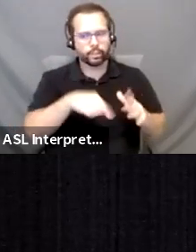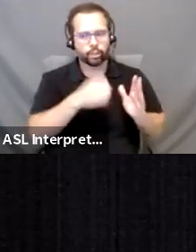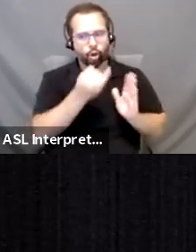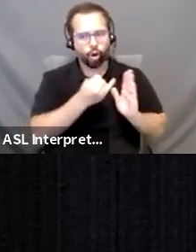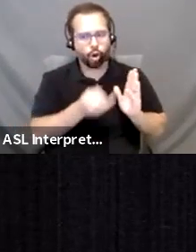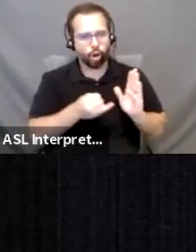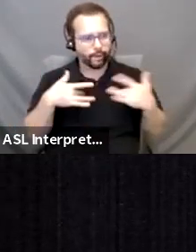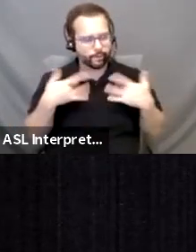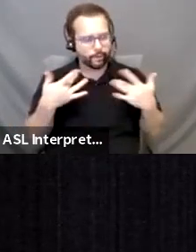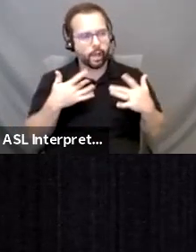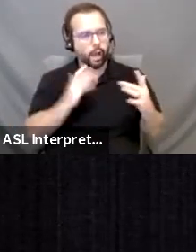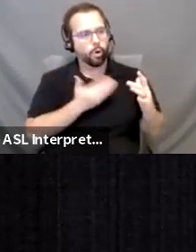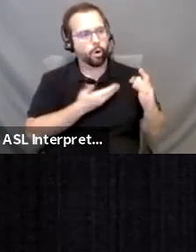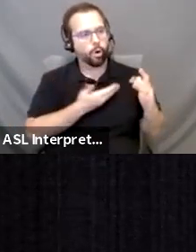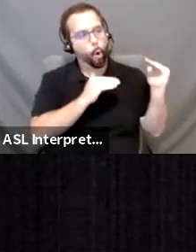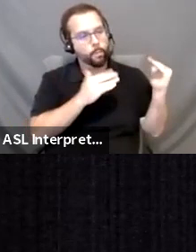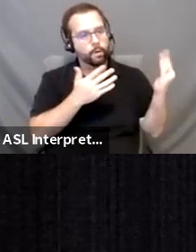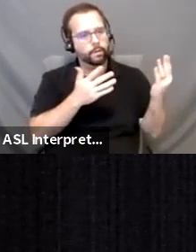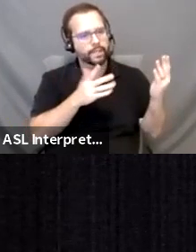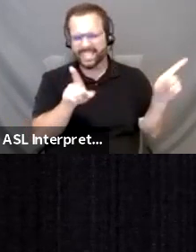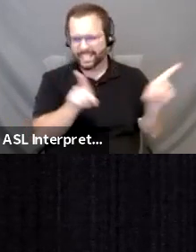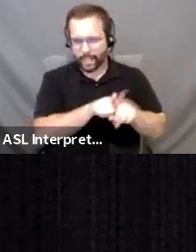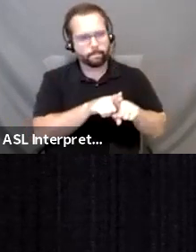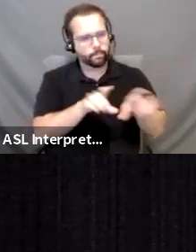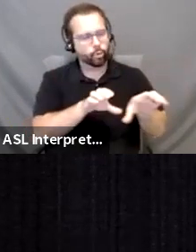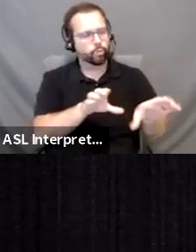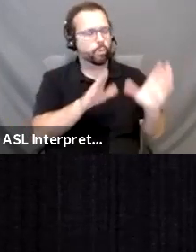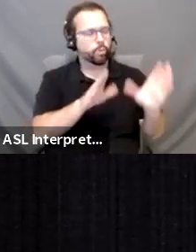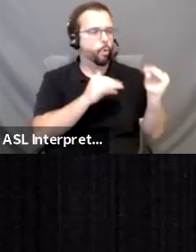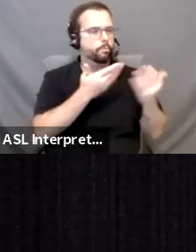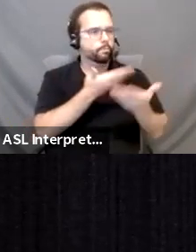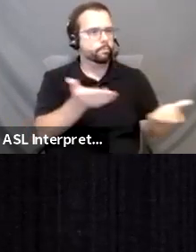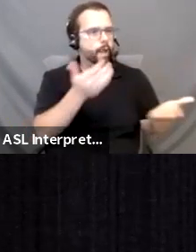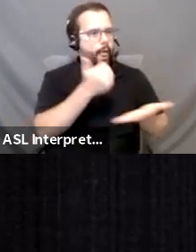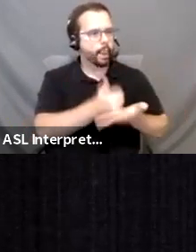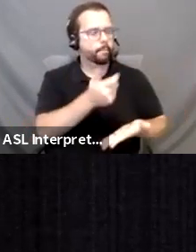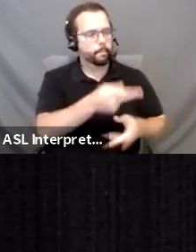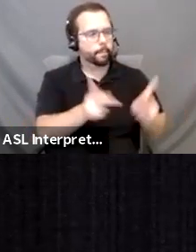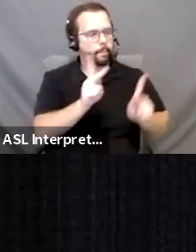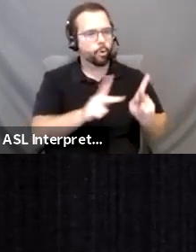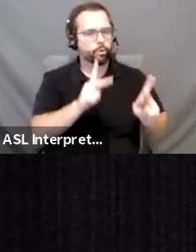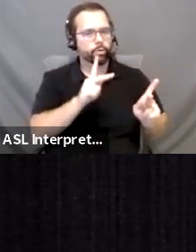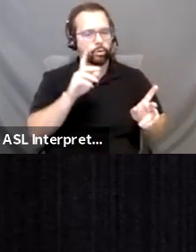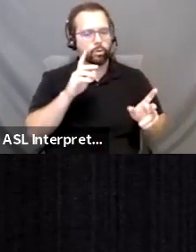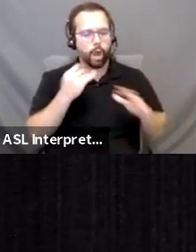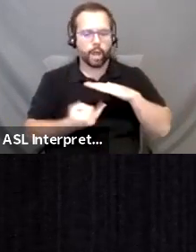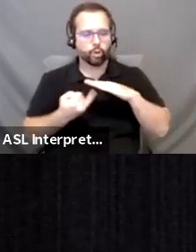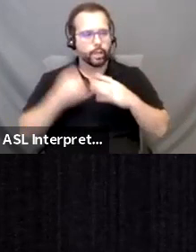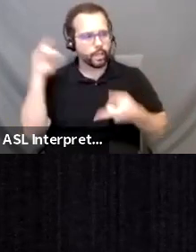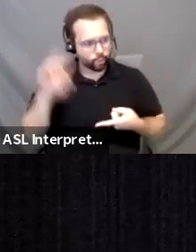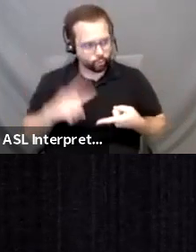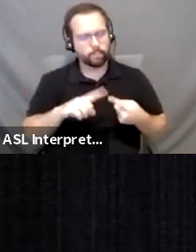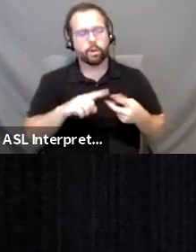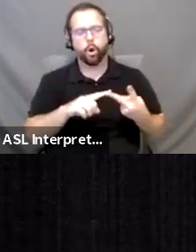the hope was to do the same thing. The hope is that it will help individuals decrease not only the isolation, but